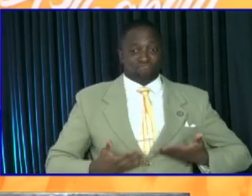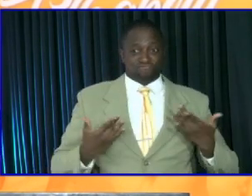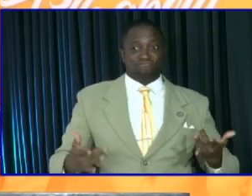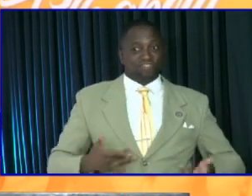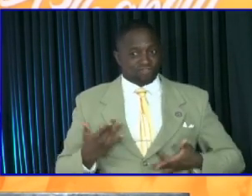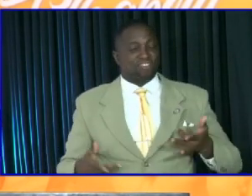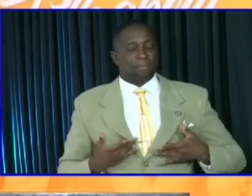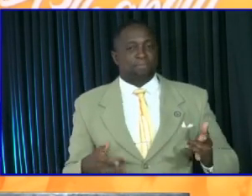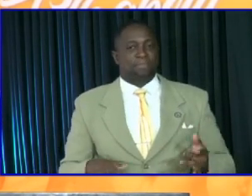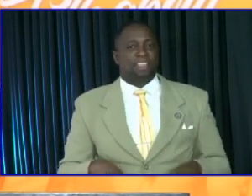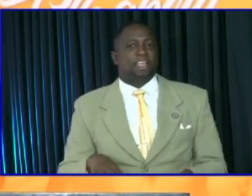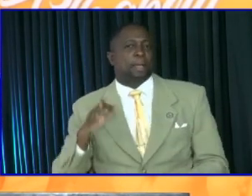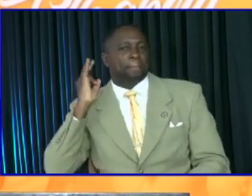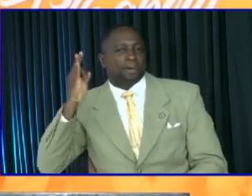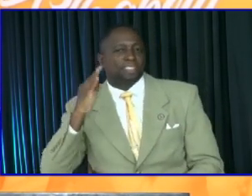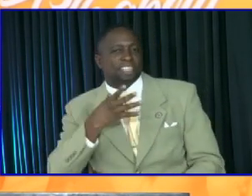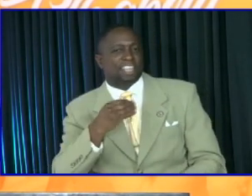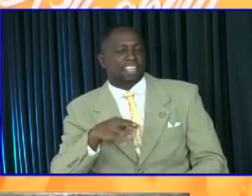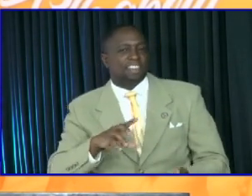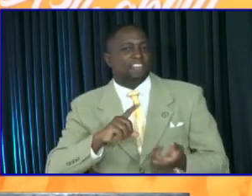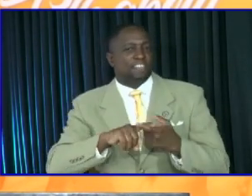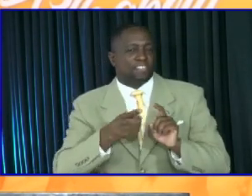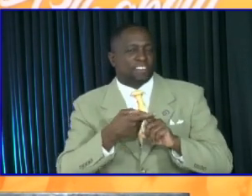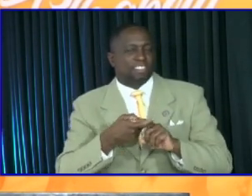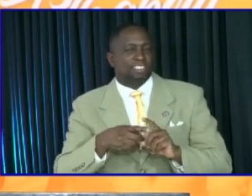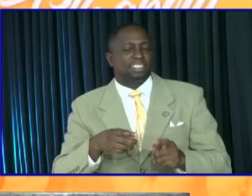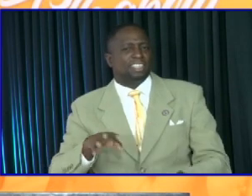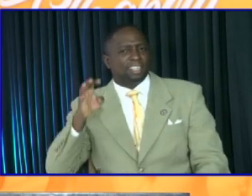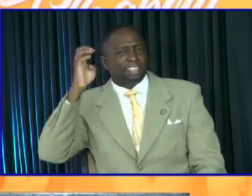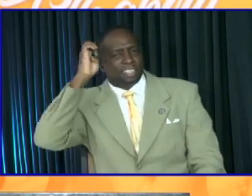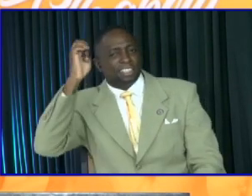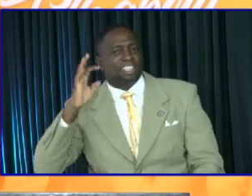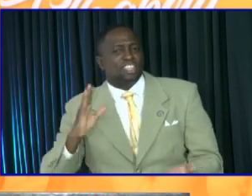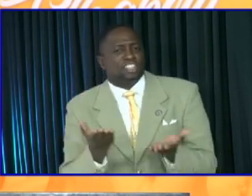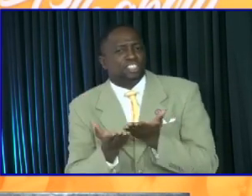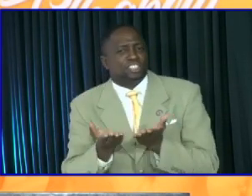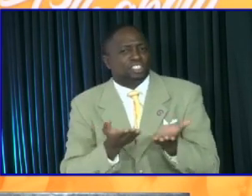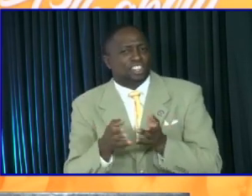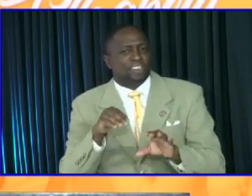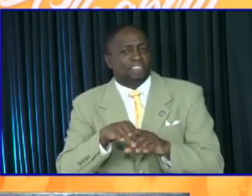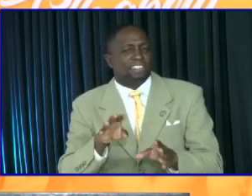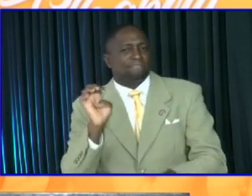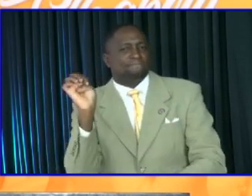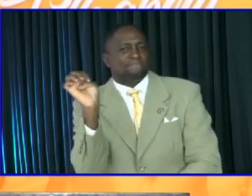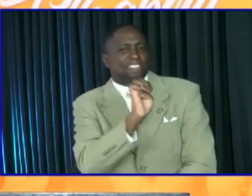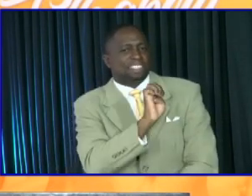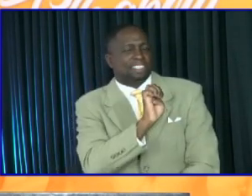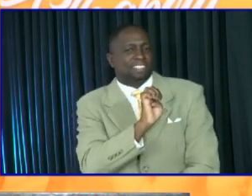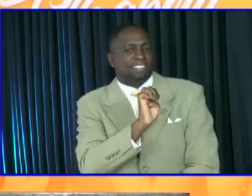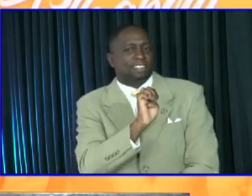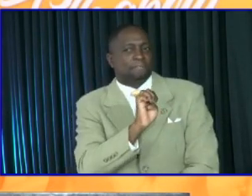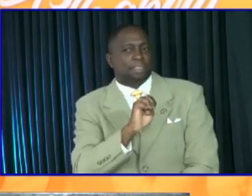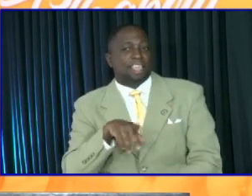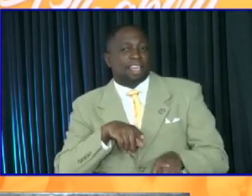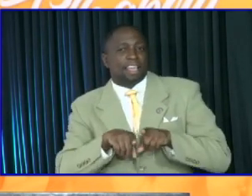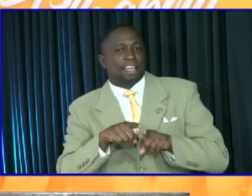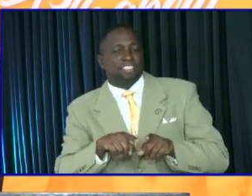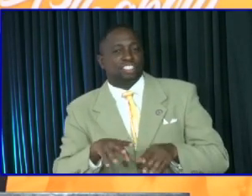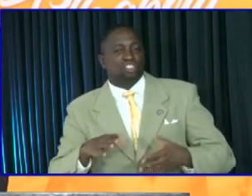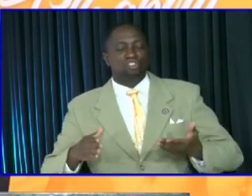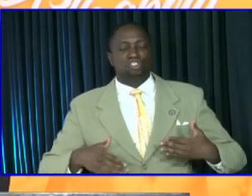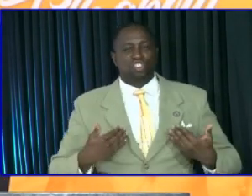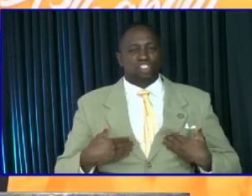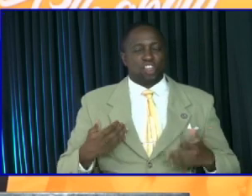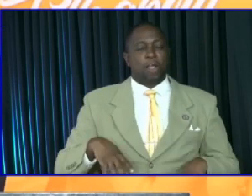friend. He served in East Jamaica Conference as Youth Ministries